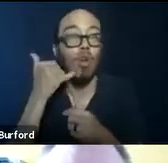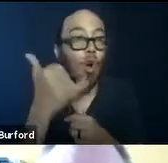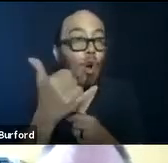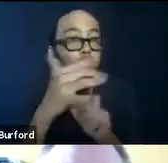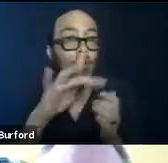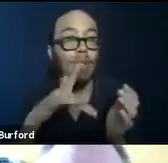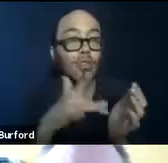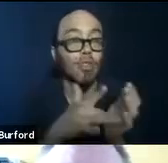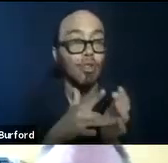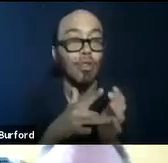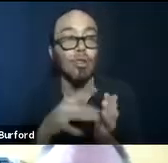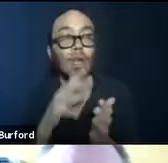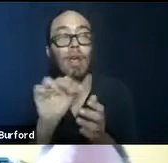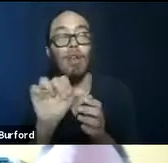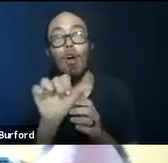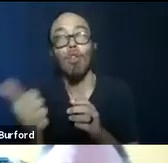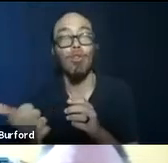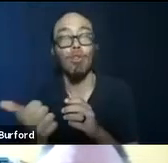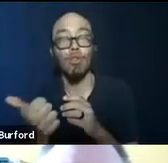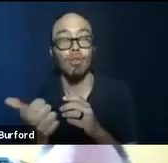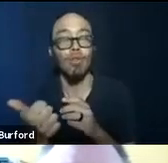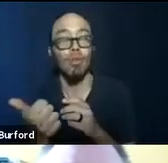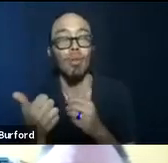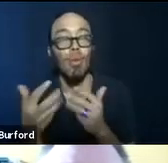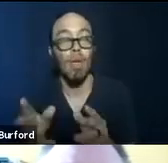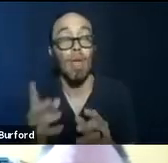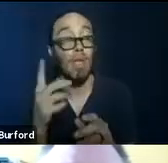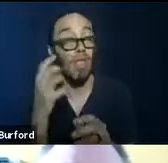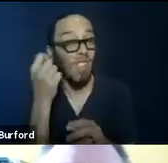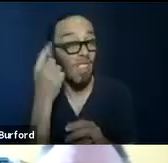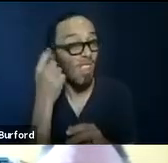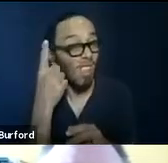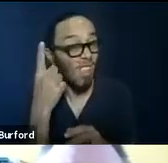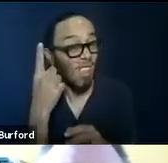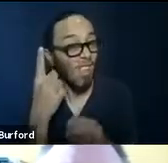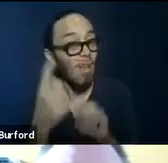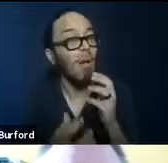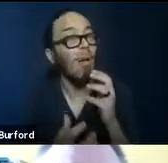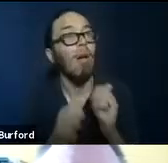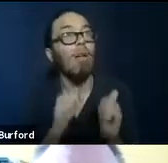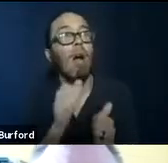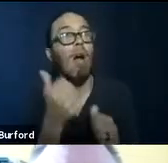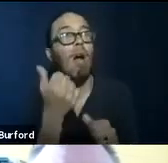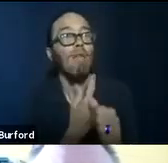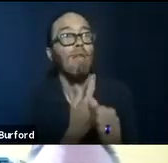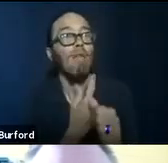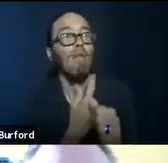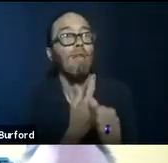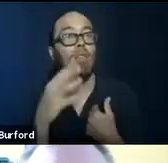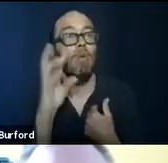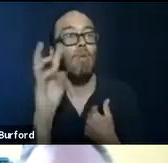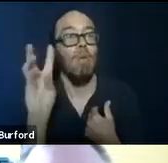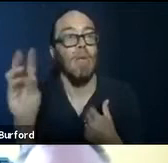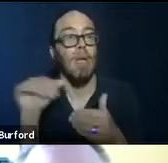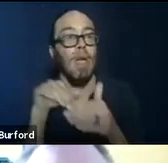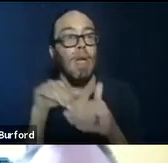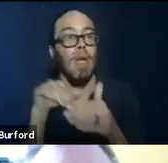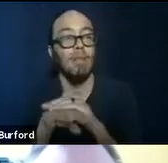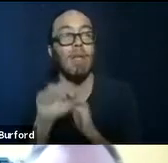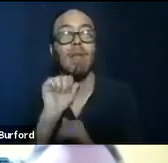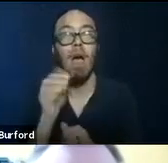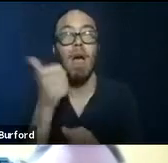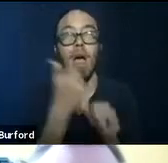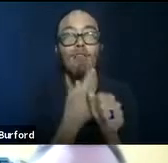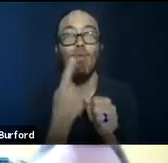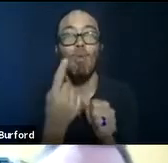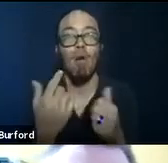and alternatives. Because as we know, not everyone has websites, and not everyone over